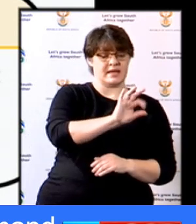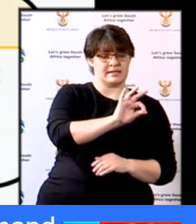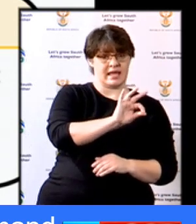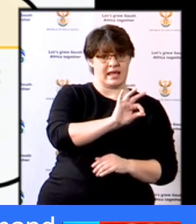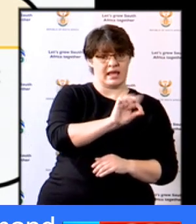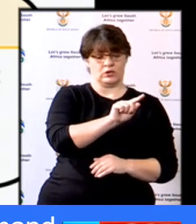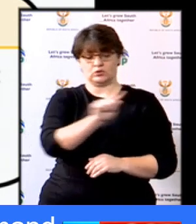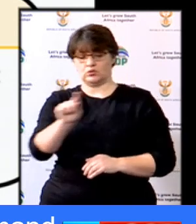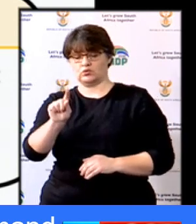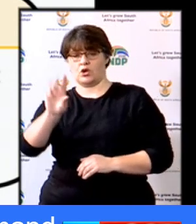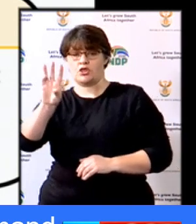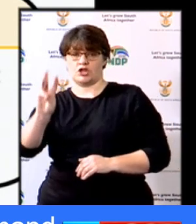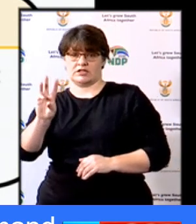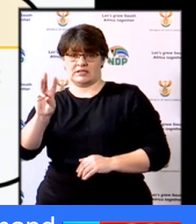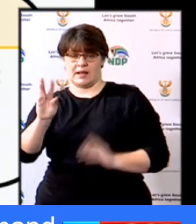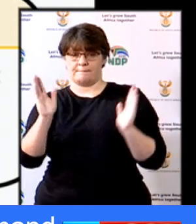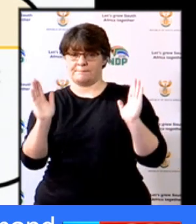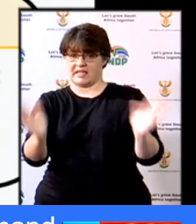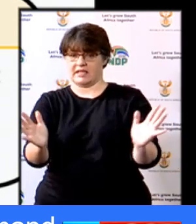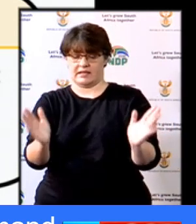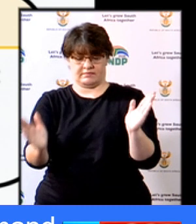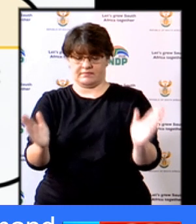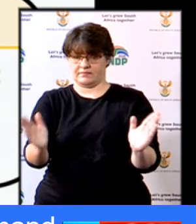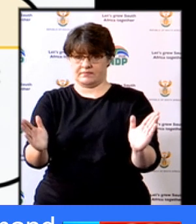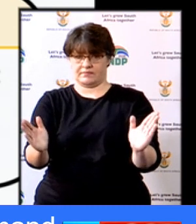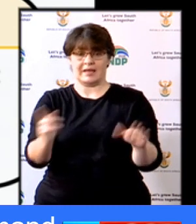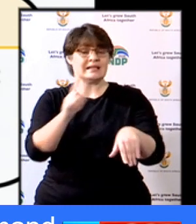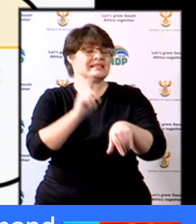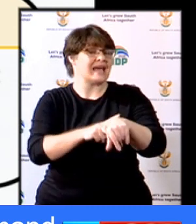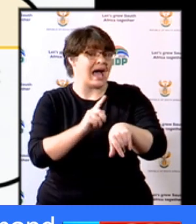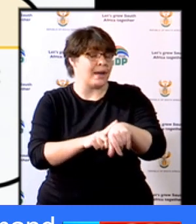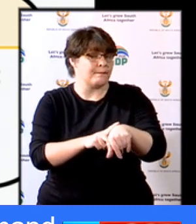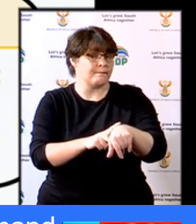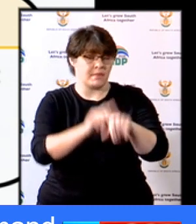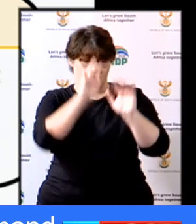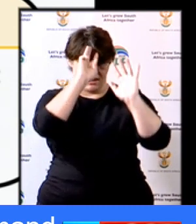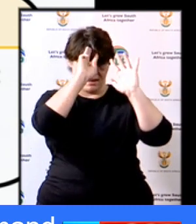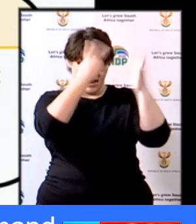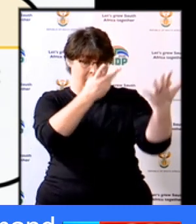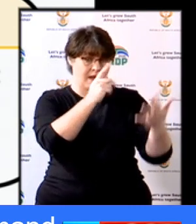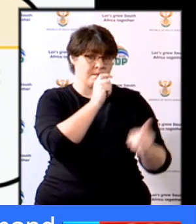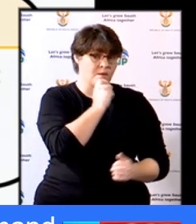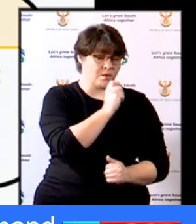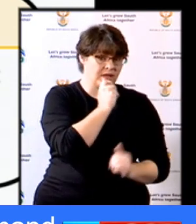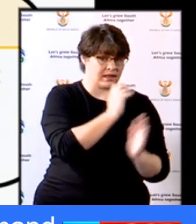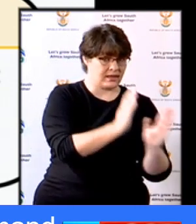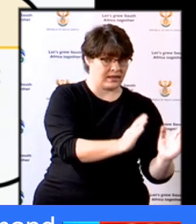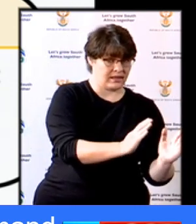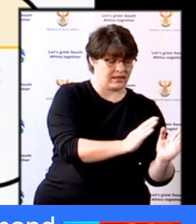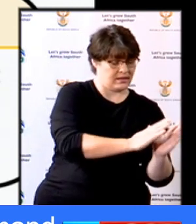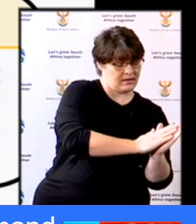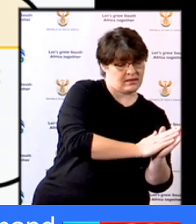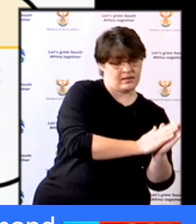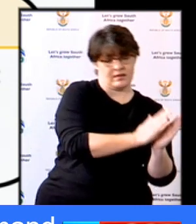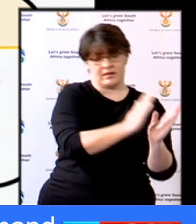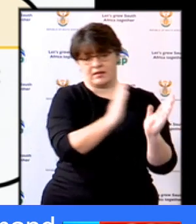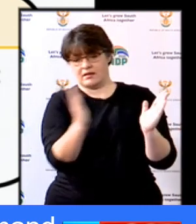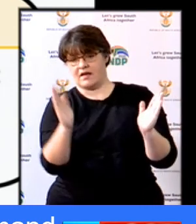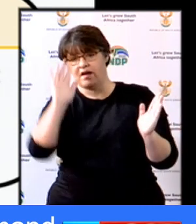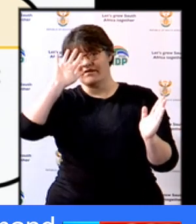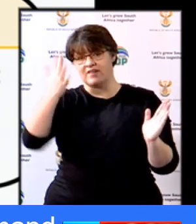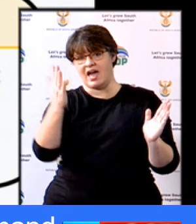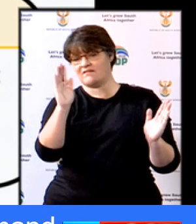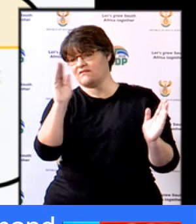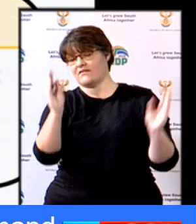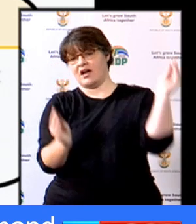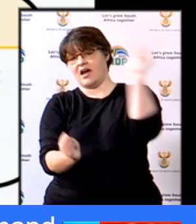and Thursday from 9 a.m. to 1700 hours.